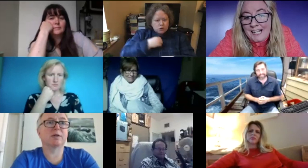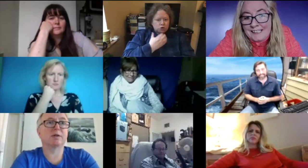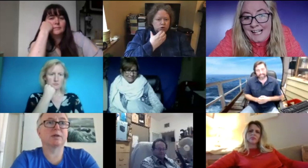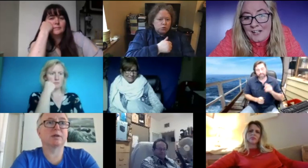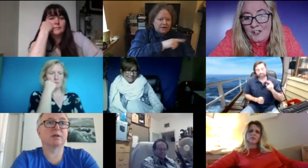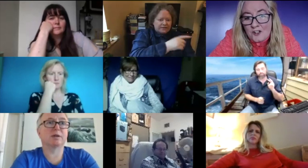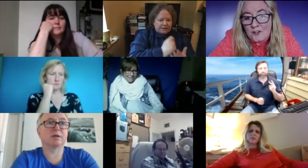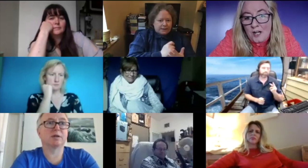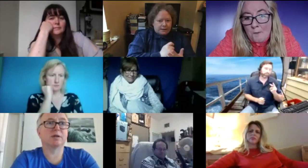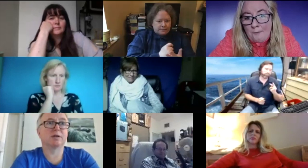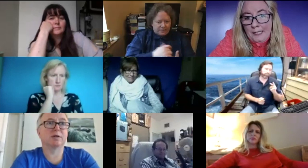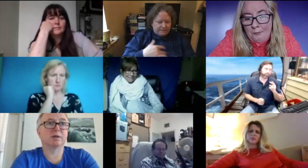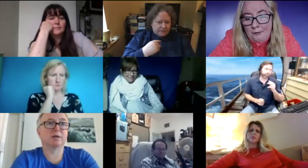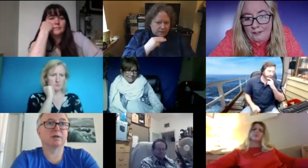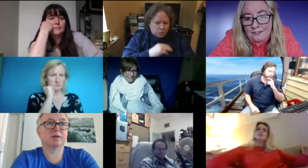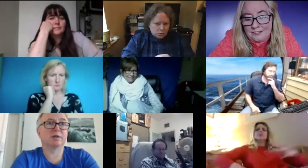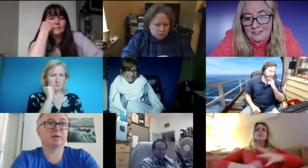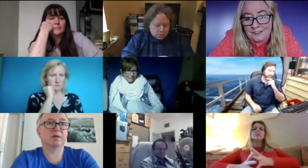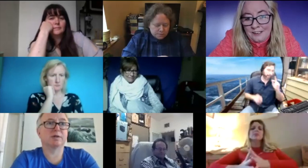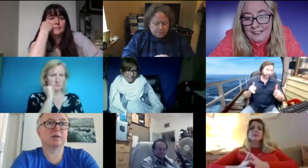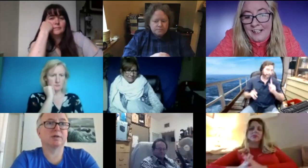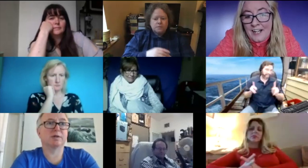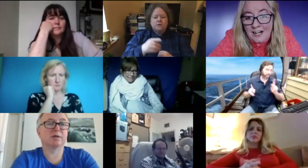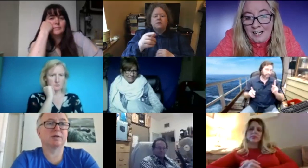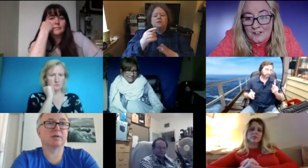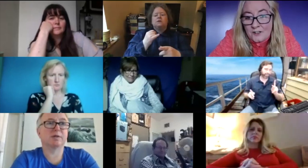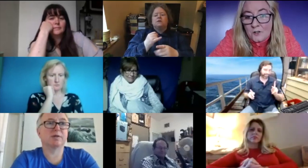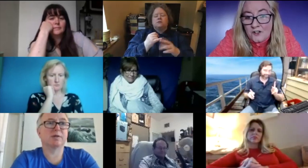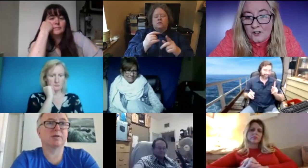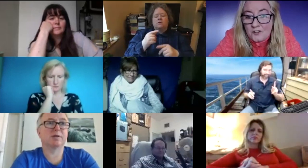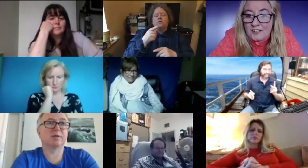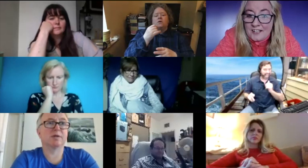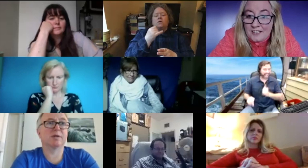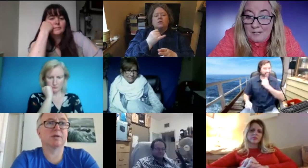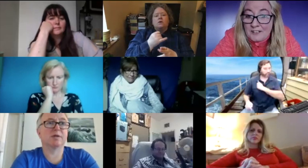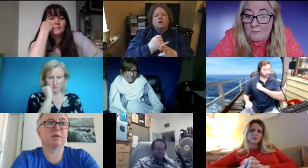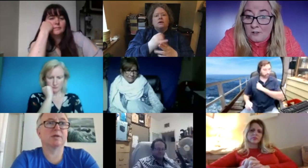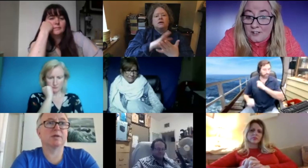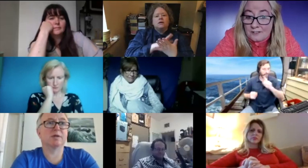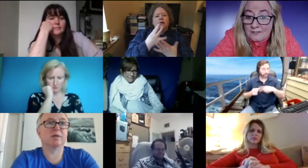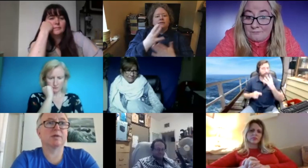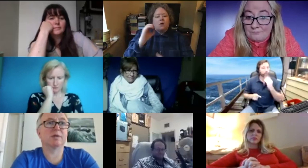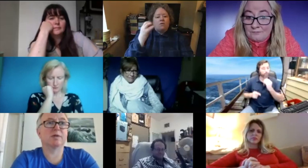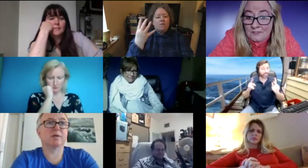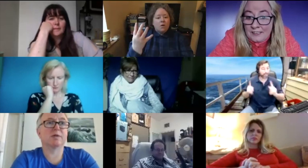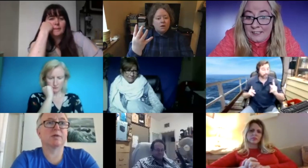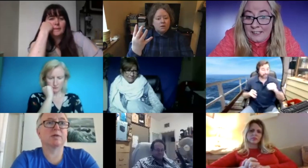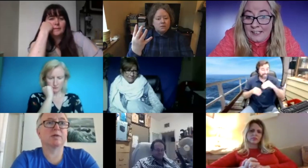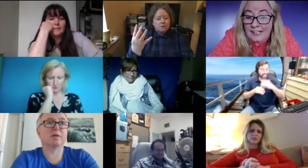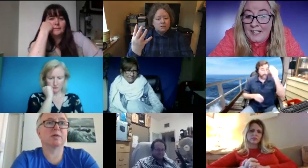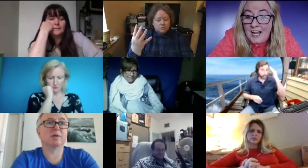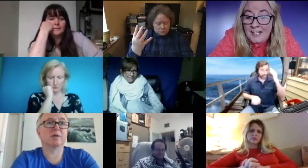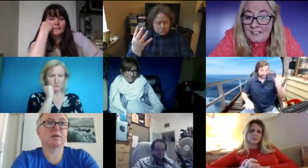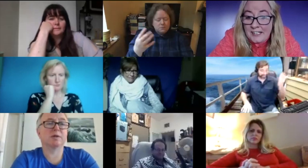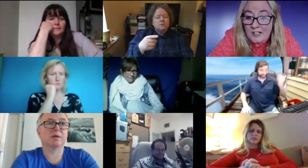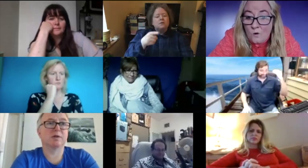Looking at the attitude of people in Ireland towards Jewish at that time is important.